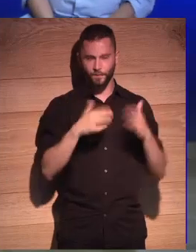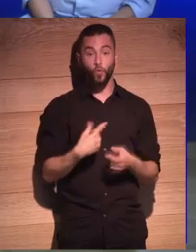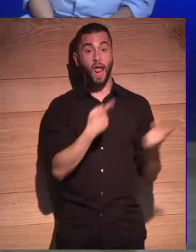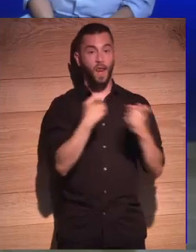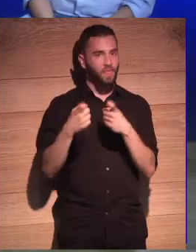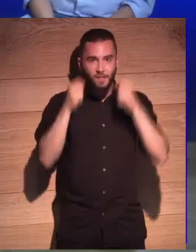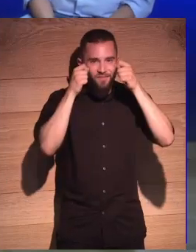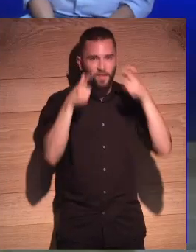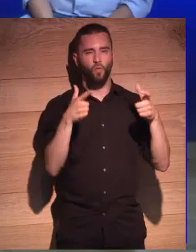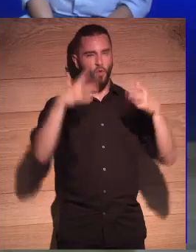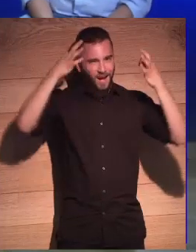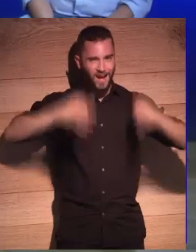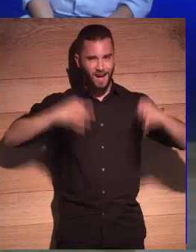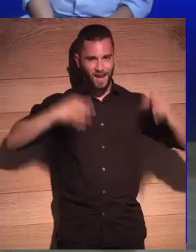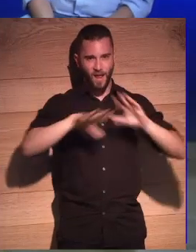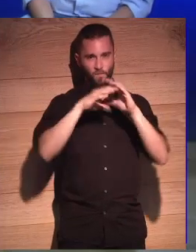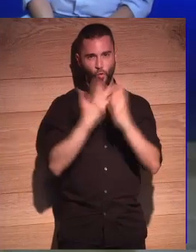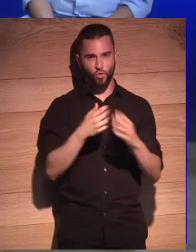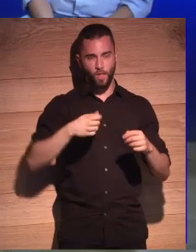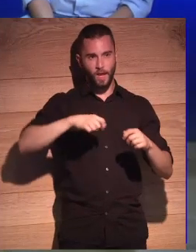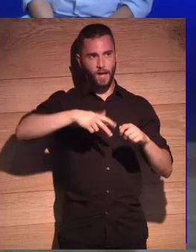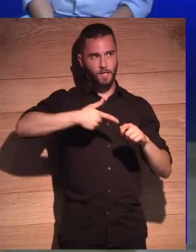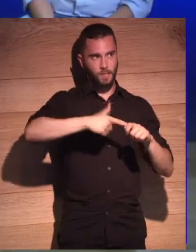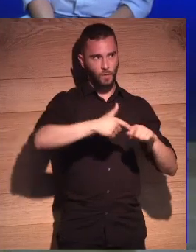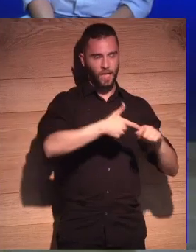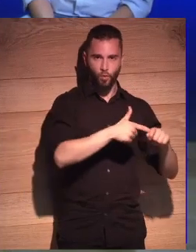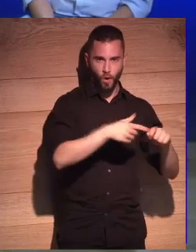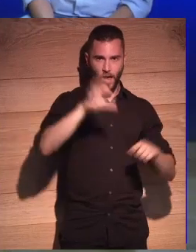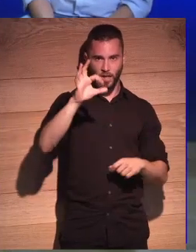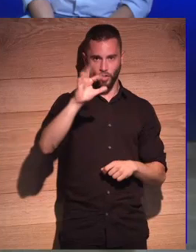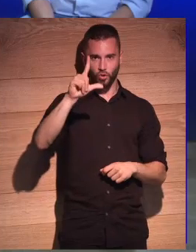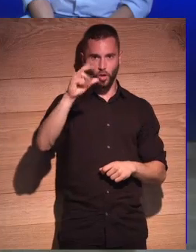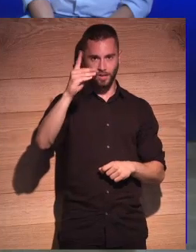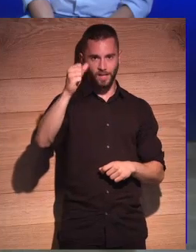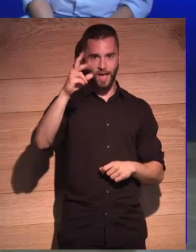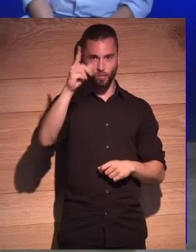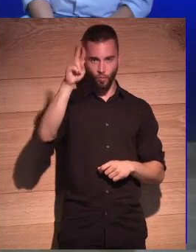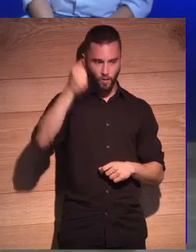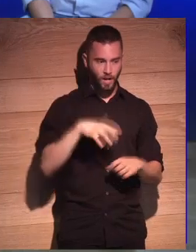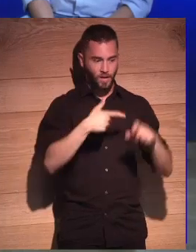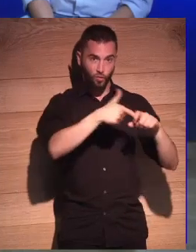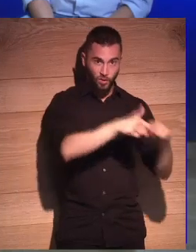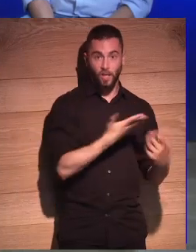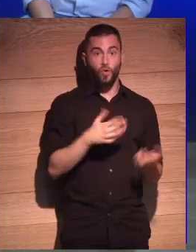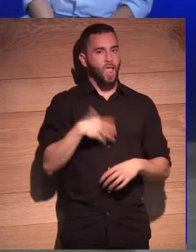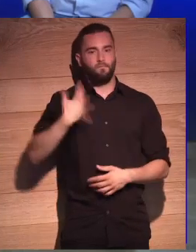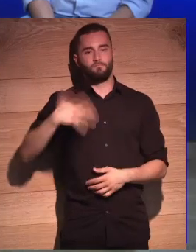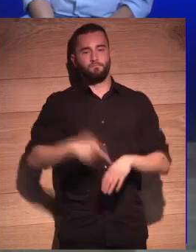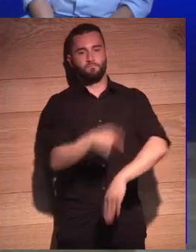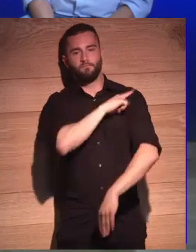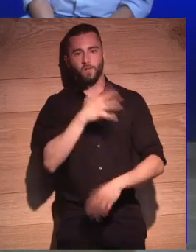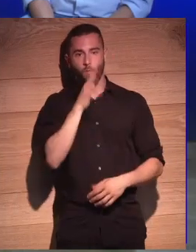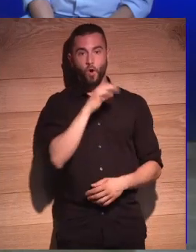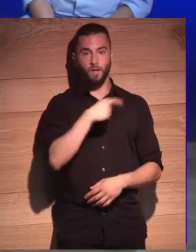they found that there was a real need within the welding sector. I think this is just